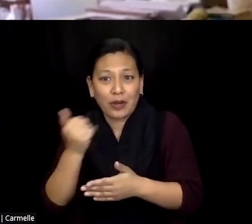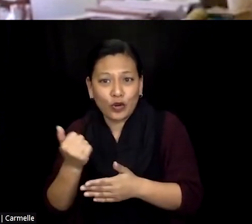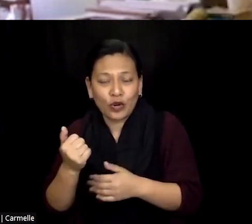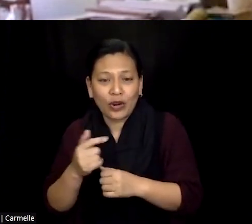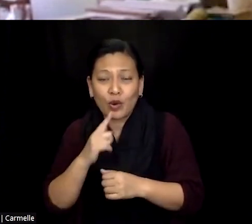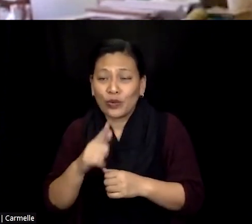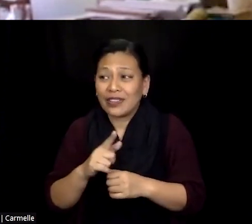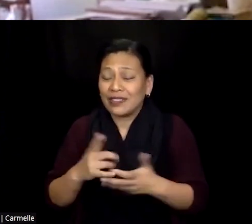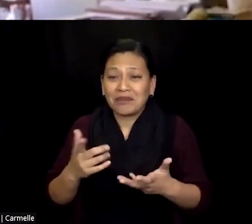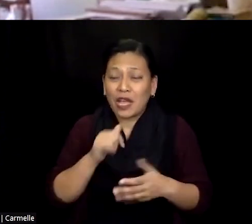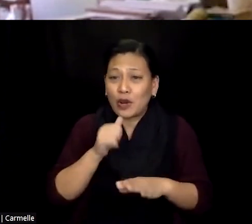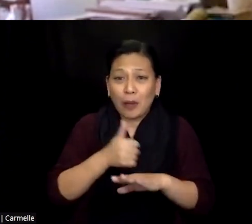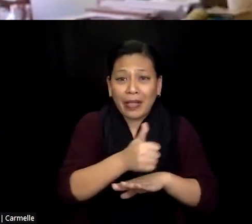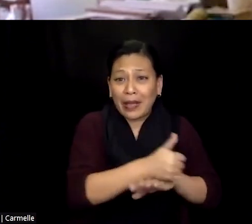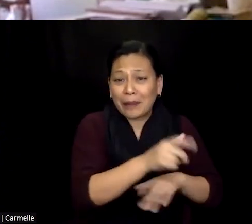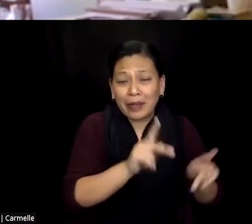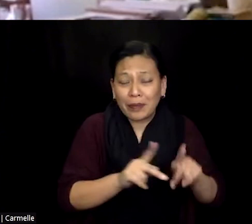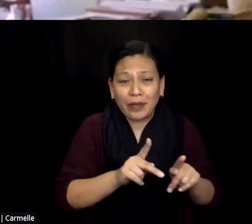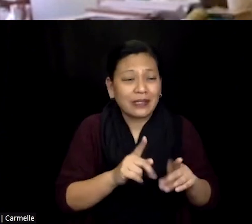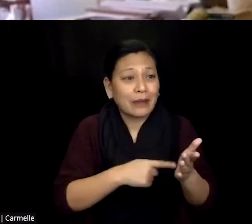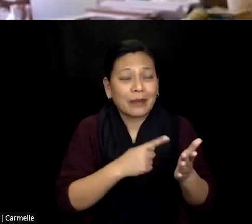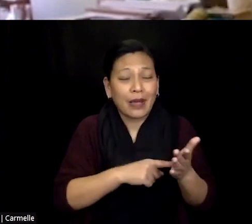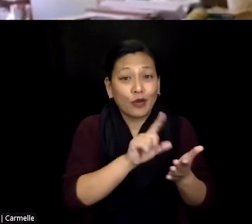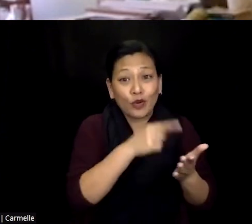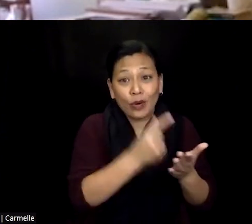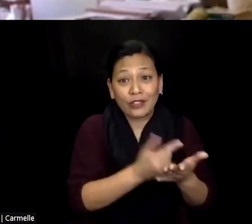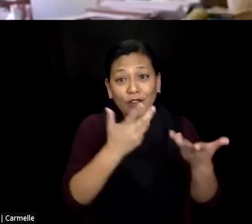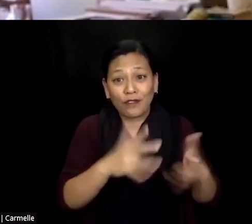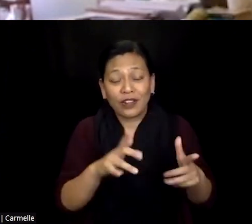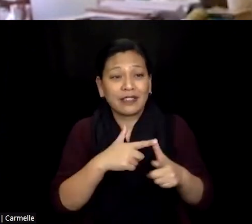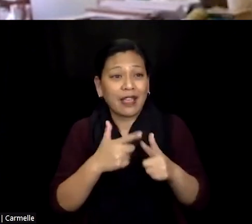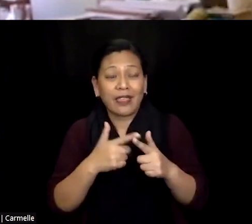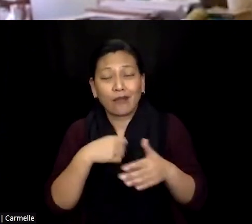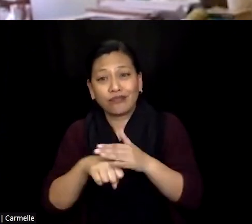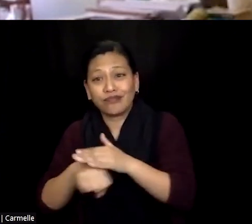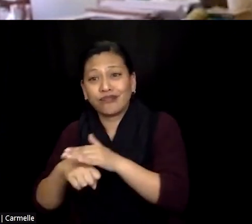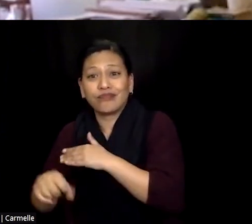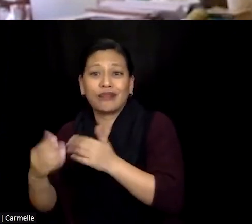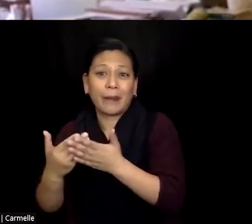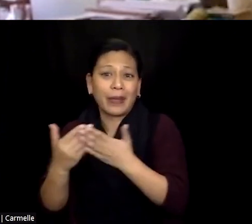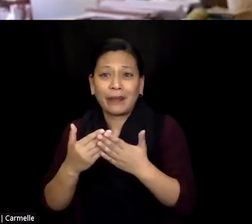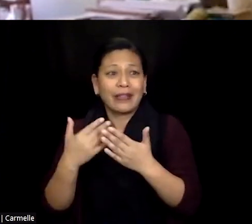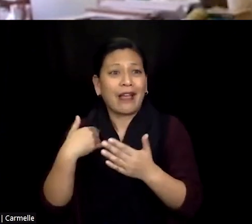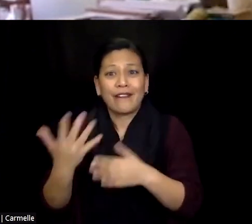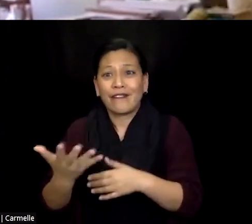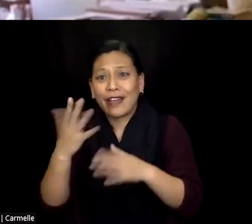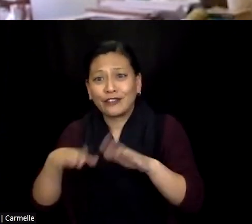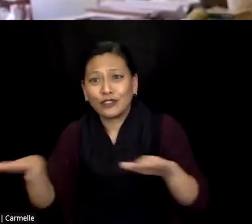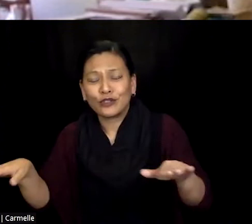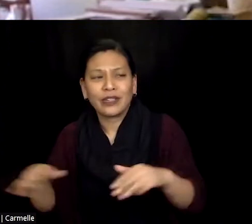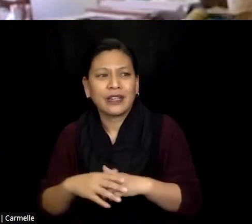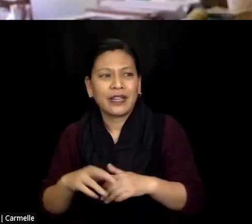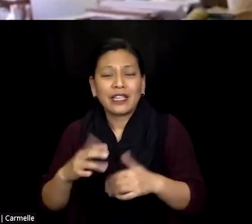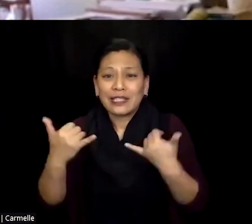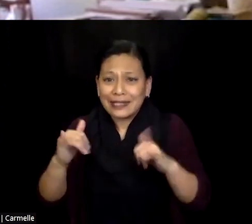I don't blame people. Some people have 5 children after they graduate college. Mm-hmm. And it's like, your time is taken doing that. And